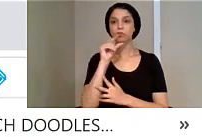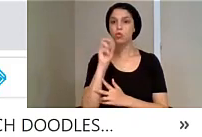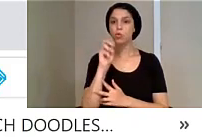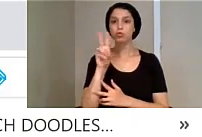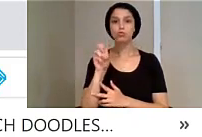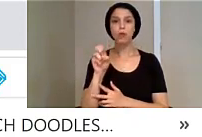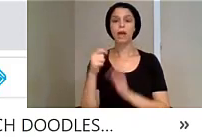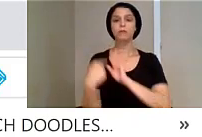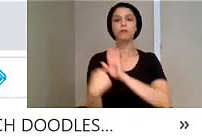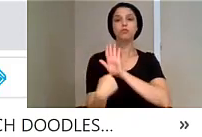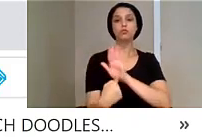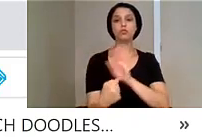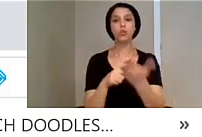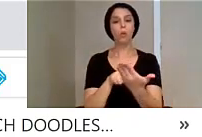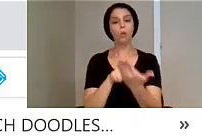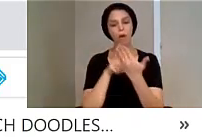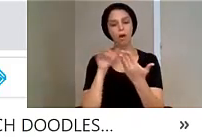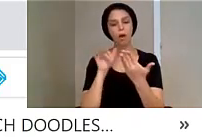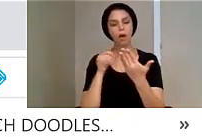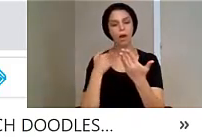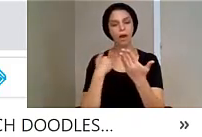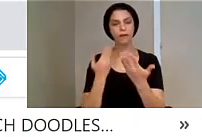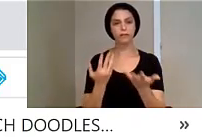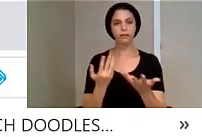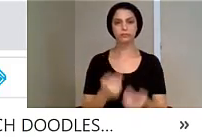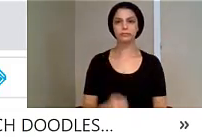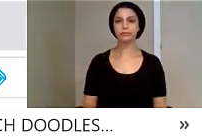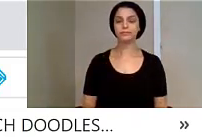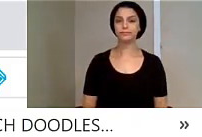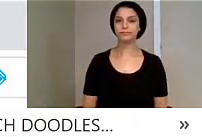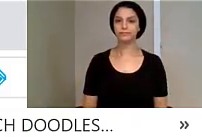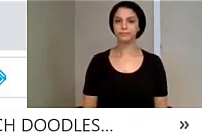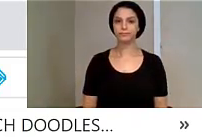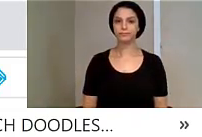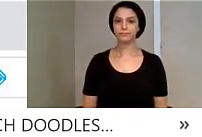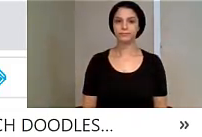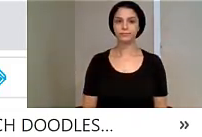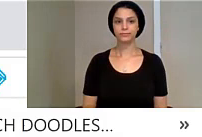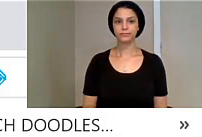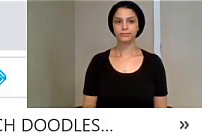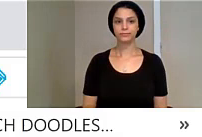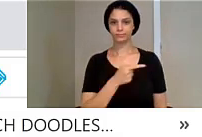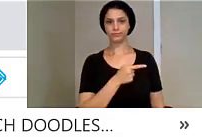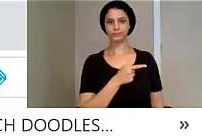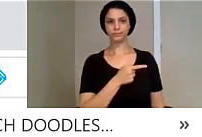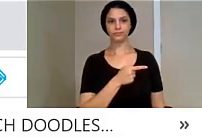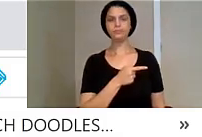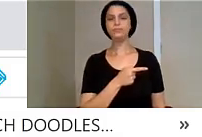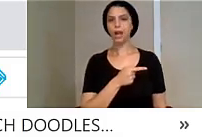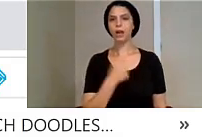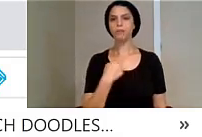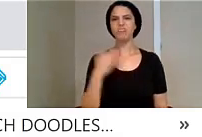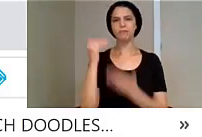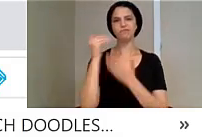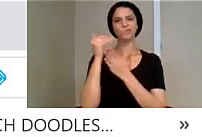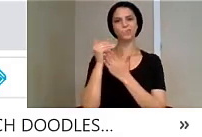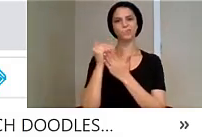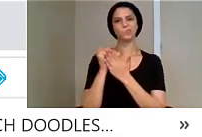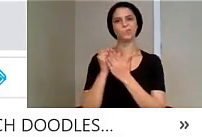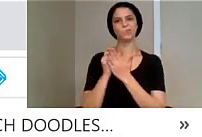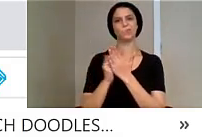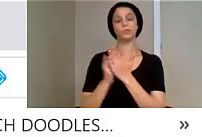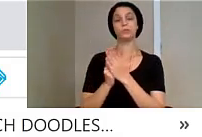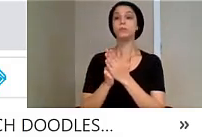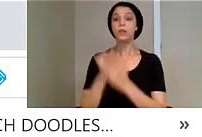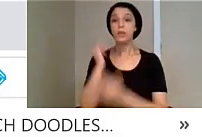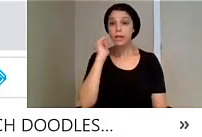contents of my drive in a moment. So I could drill down into the folders if I knew where I organized it. If I didn't